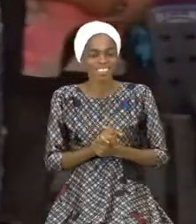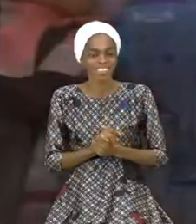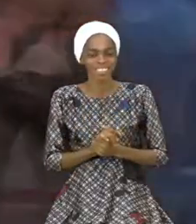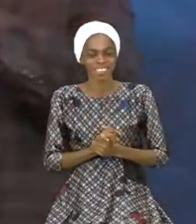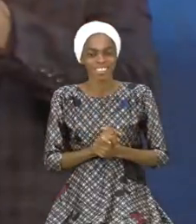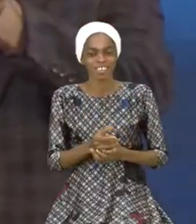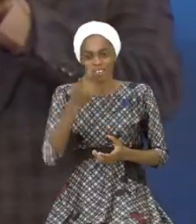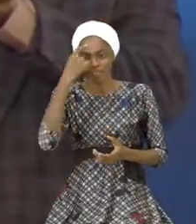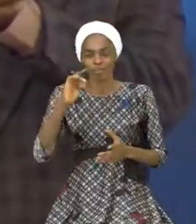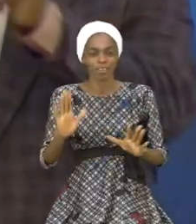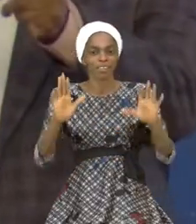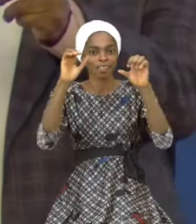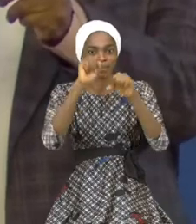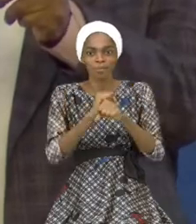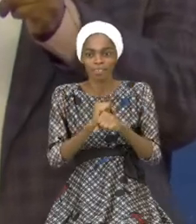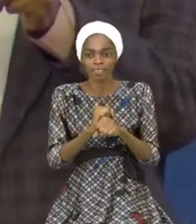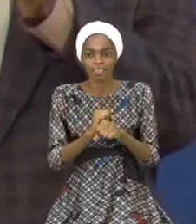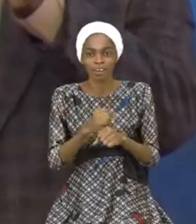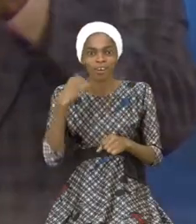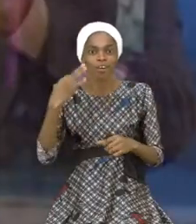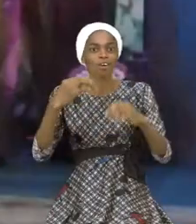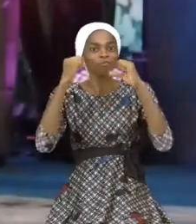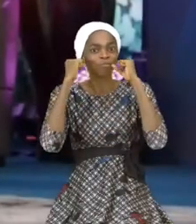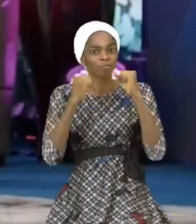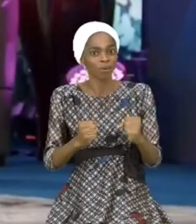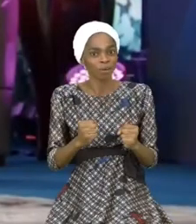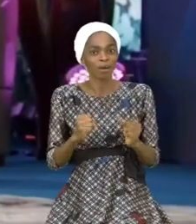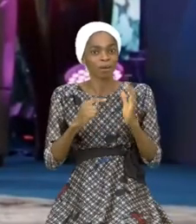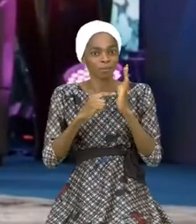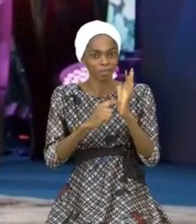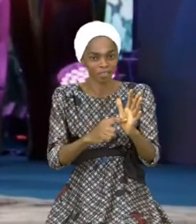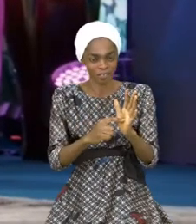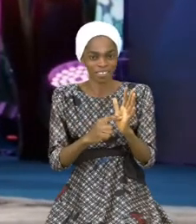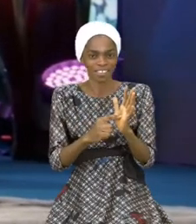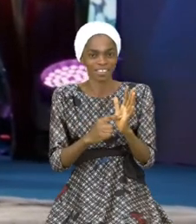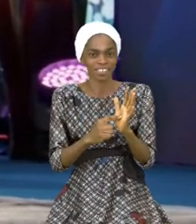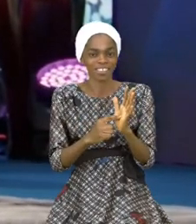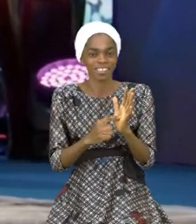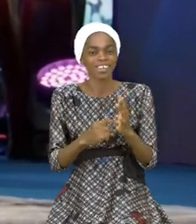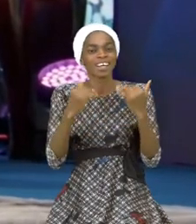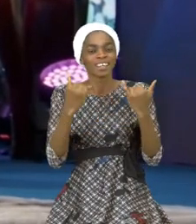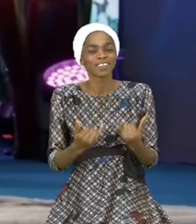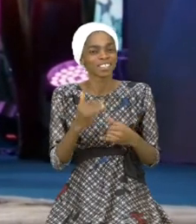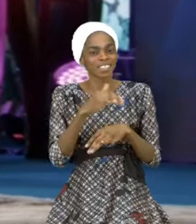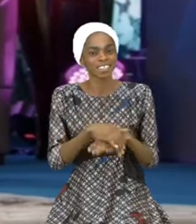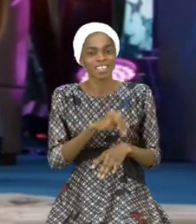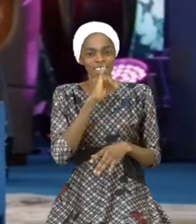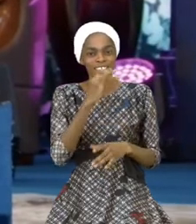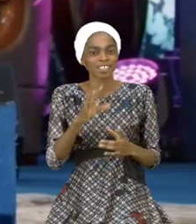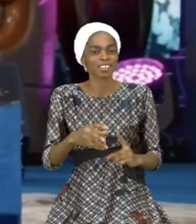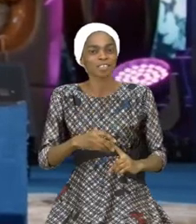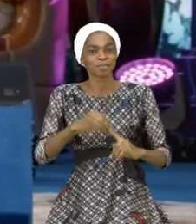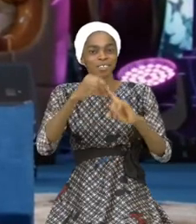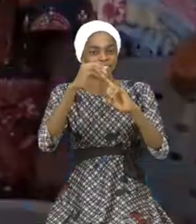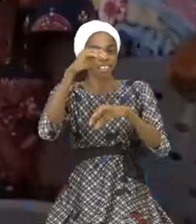for a miracle, for power manifestation. Tonight is a special night for